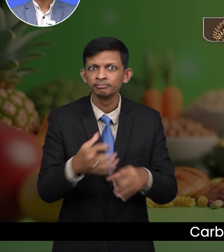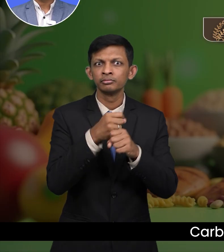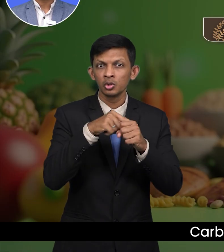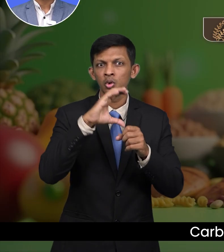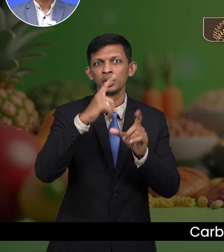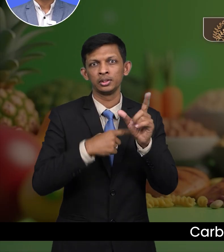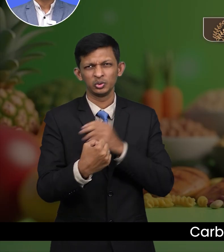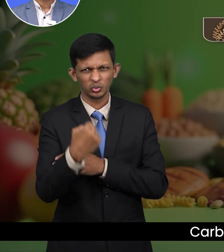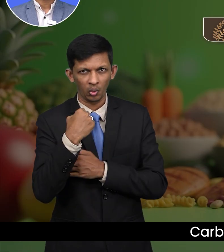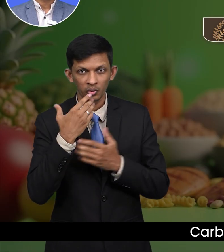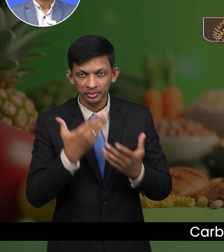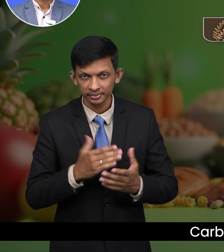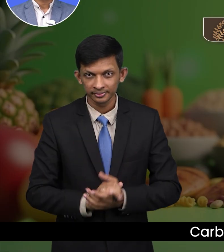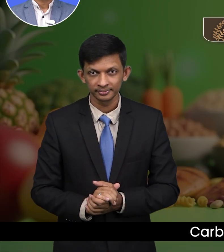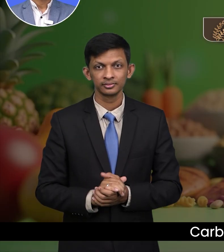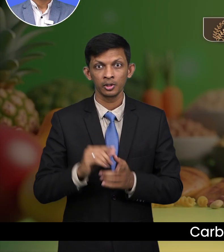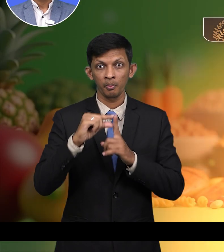carbohydrates or starch,